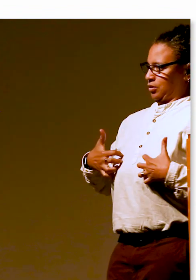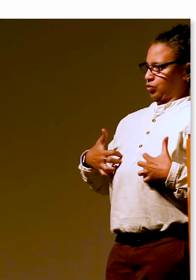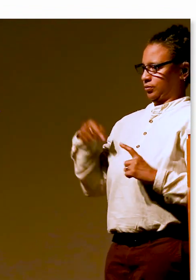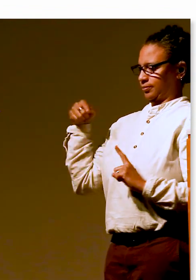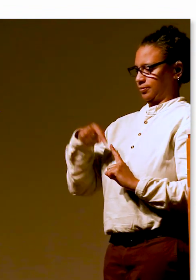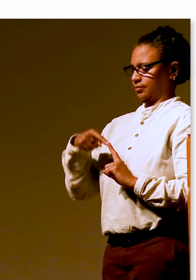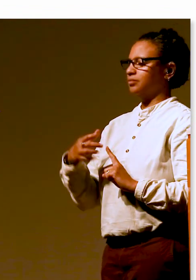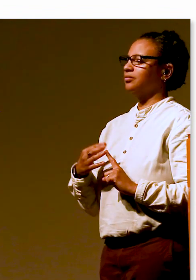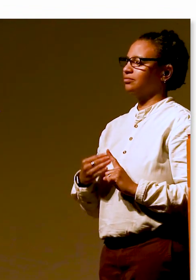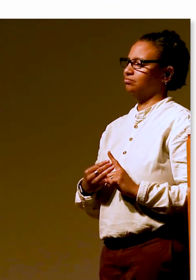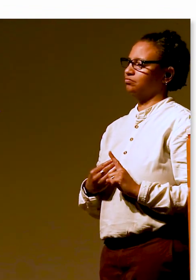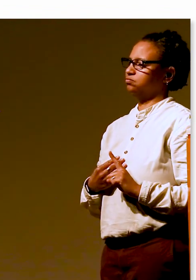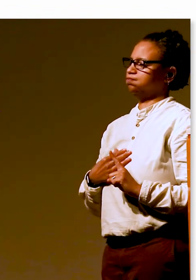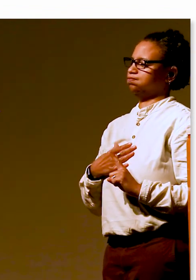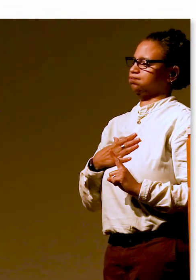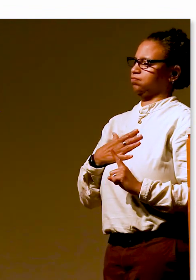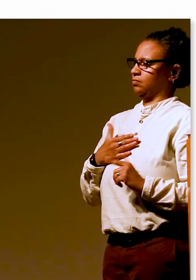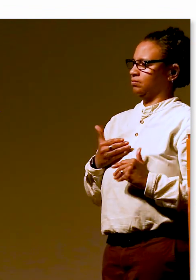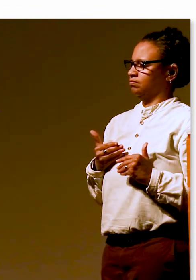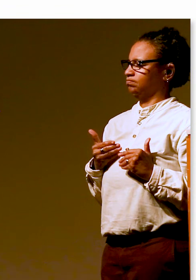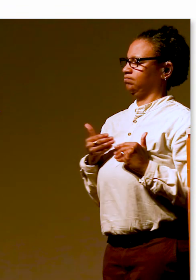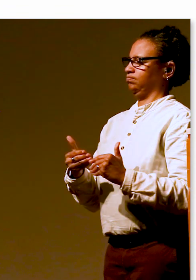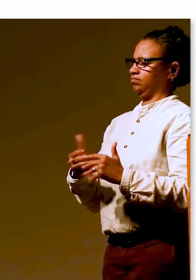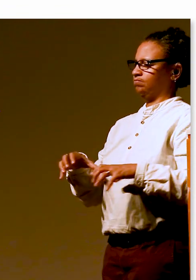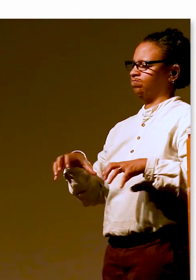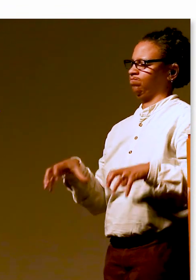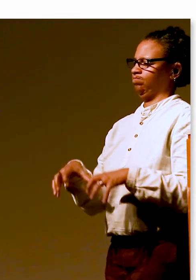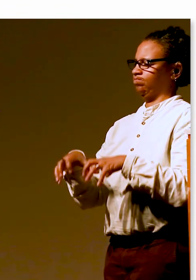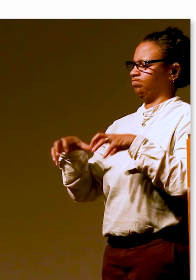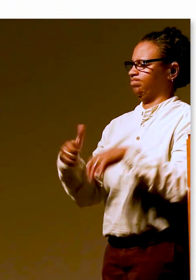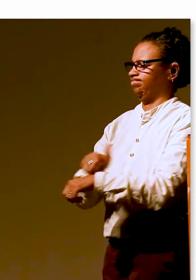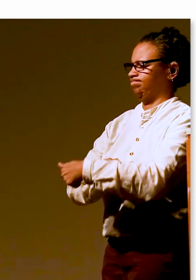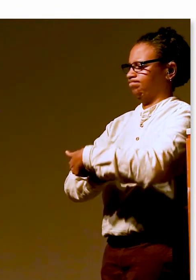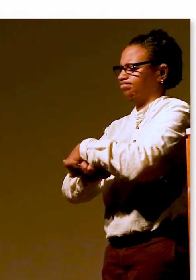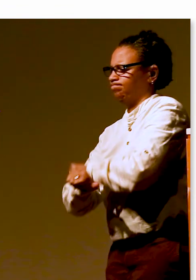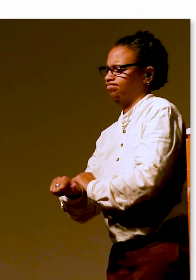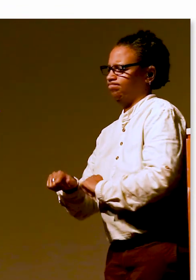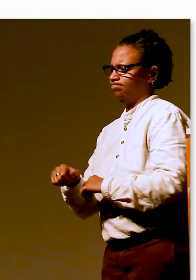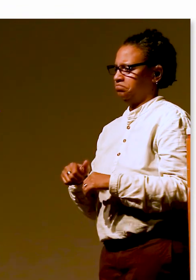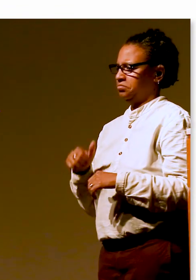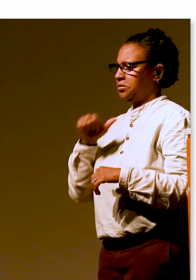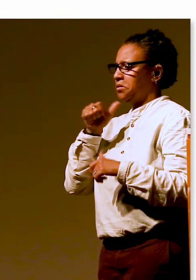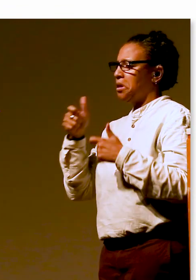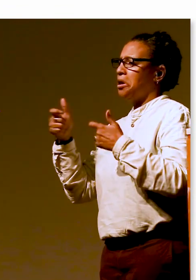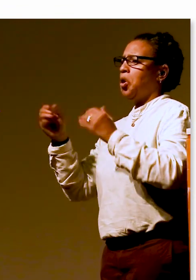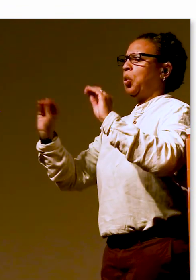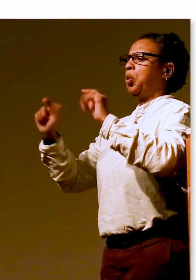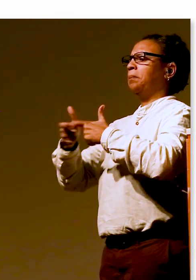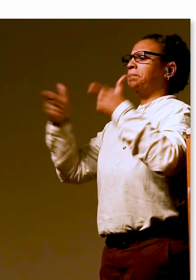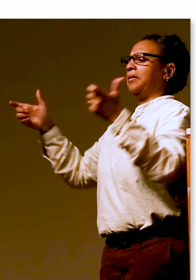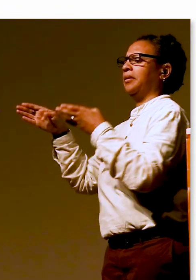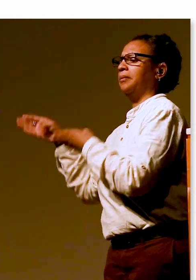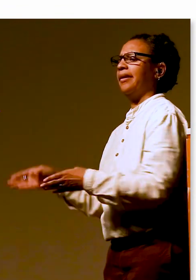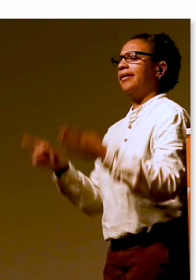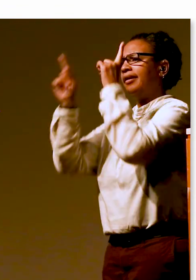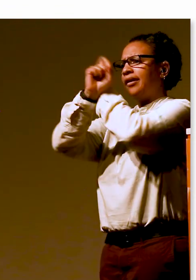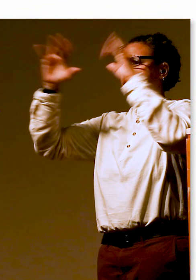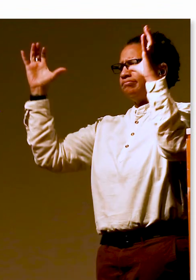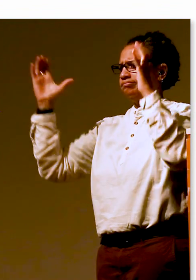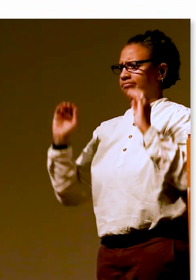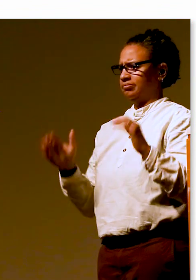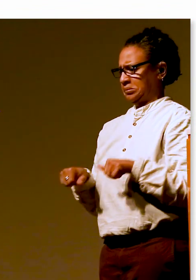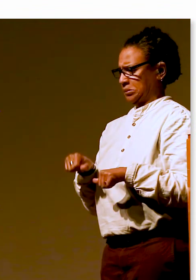sync. But it was being angry, right? It didn't need to be successful. You know, like, I'm lucky because